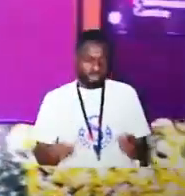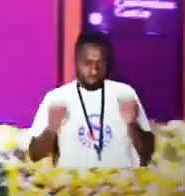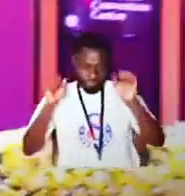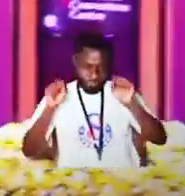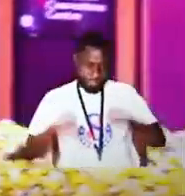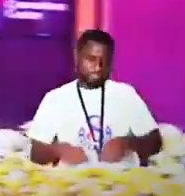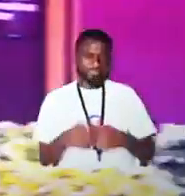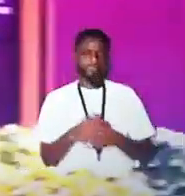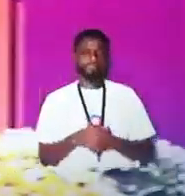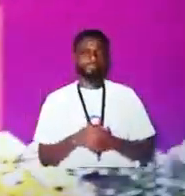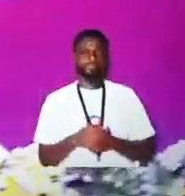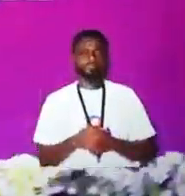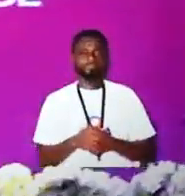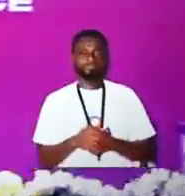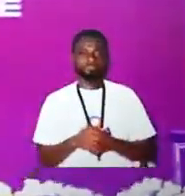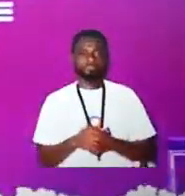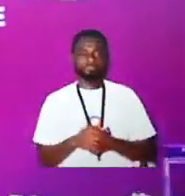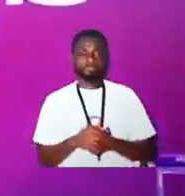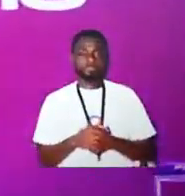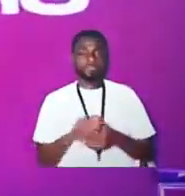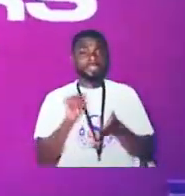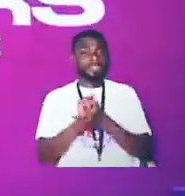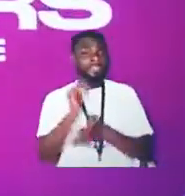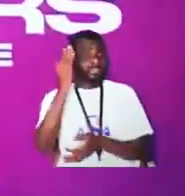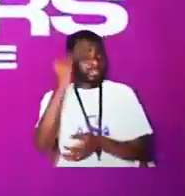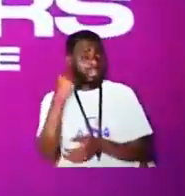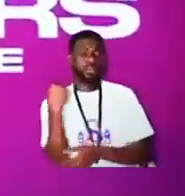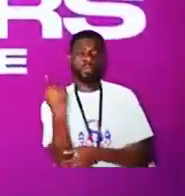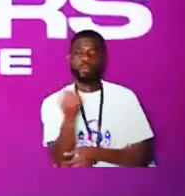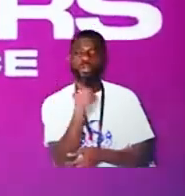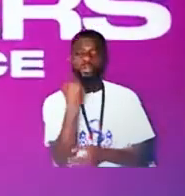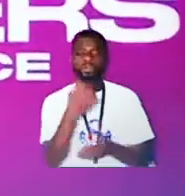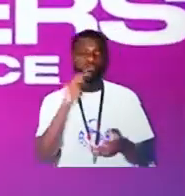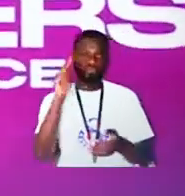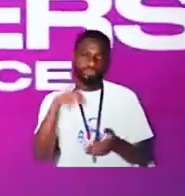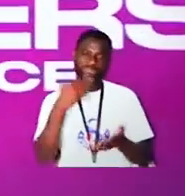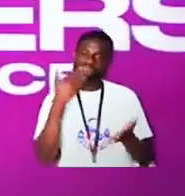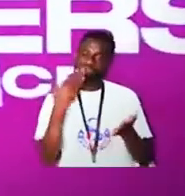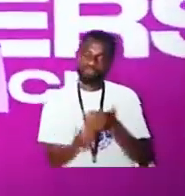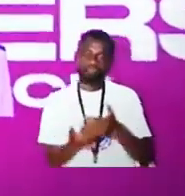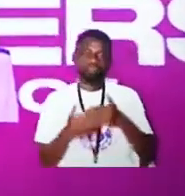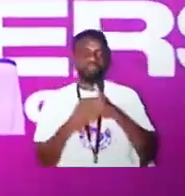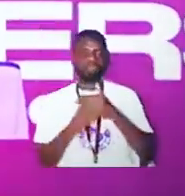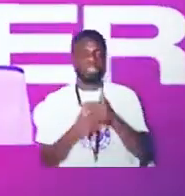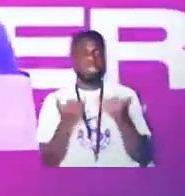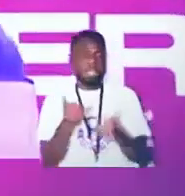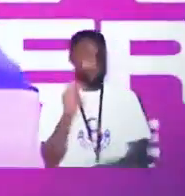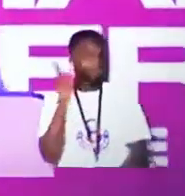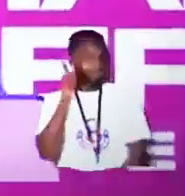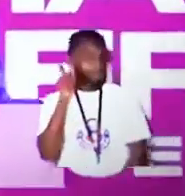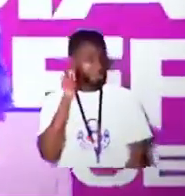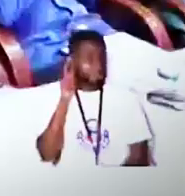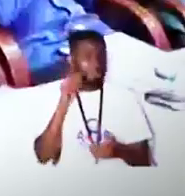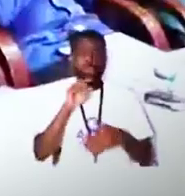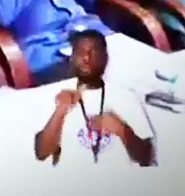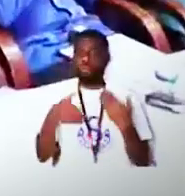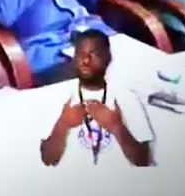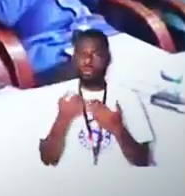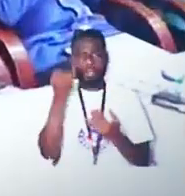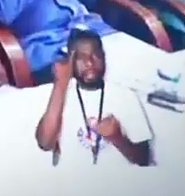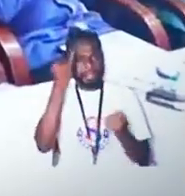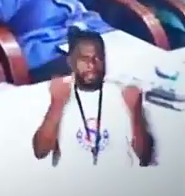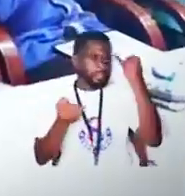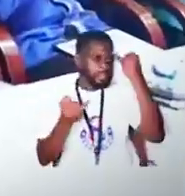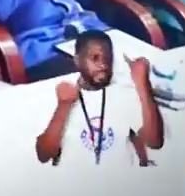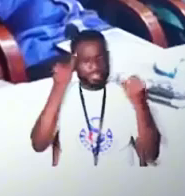shared values. That is why you always need good leaders. Now listen, we all have our minds. So